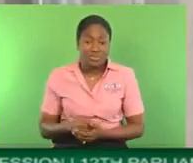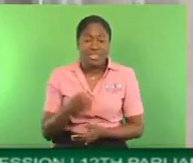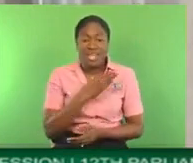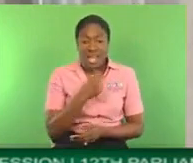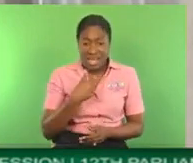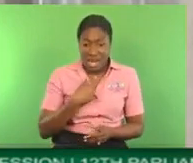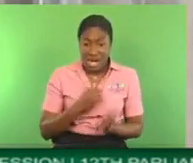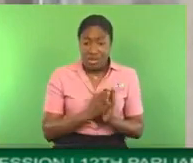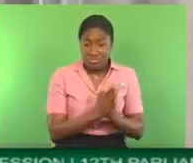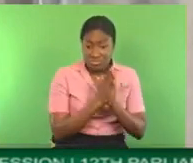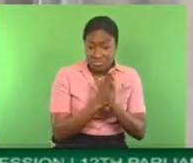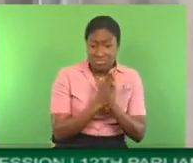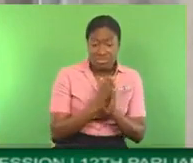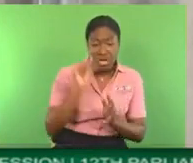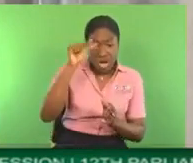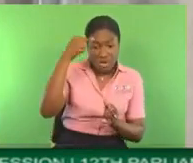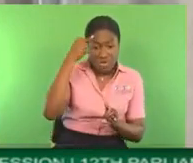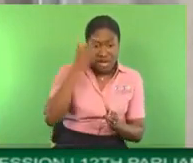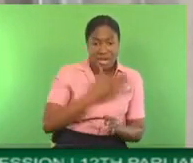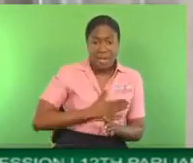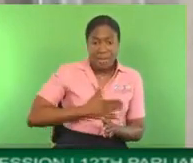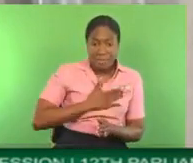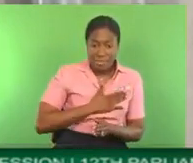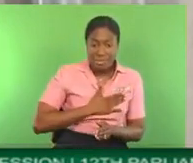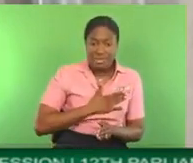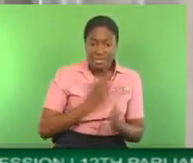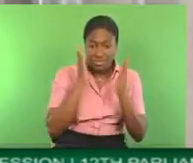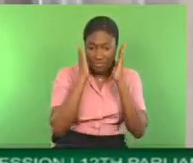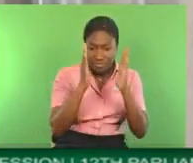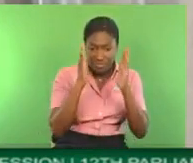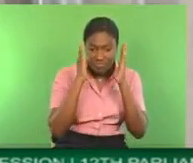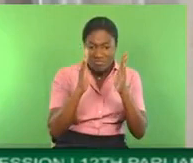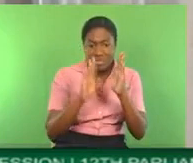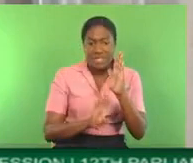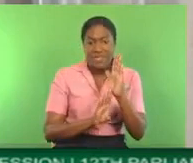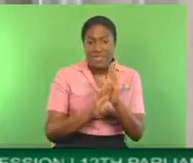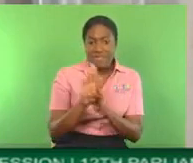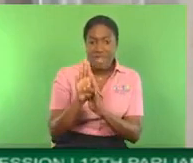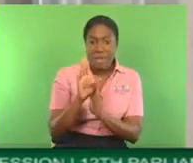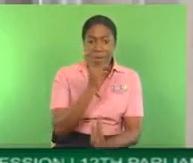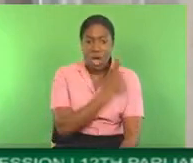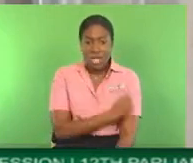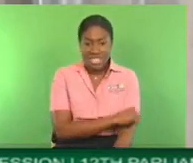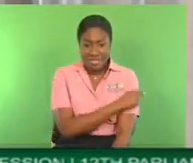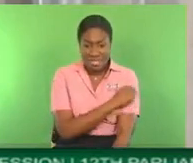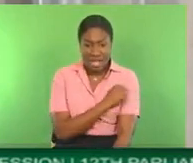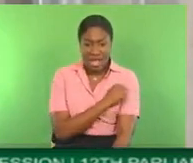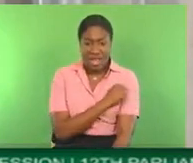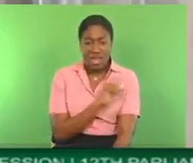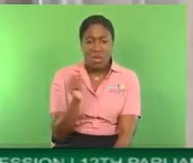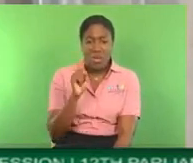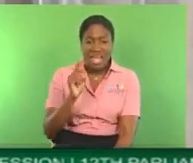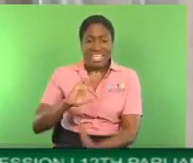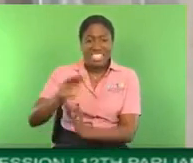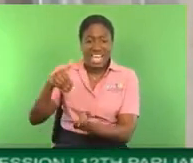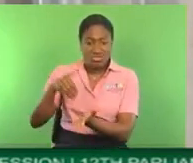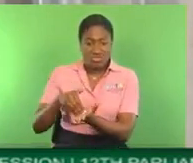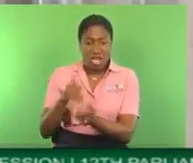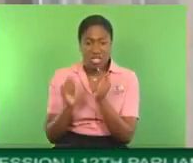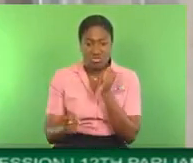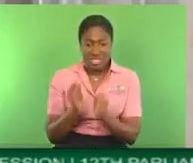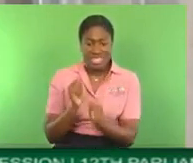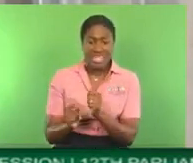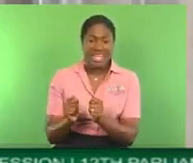with the government, please look at developing a hospital in central Trinidad,